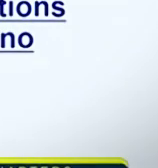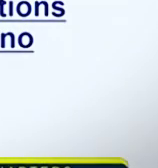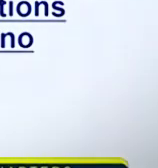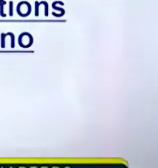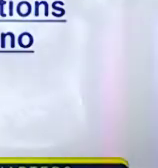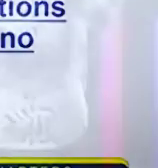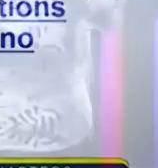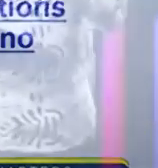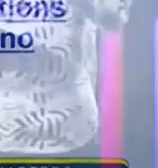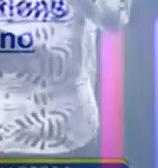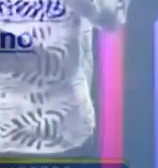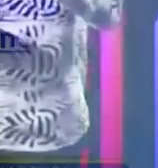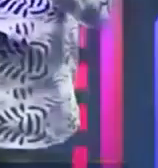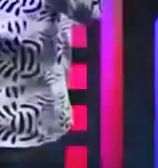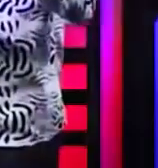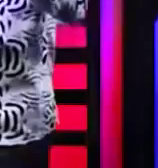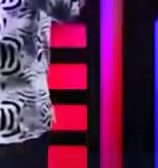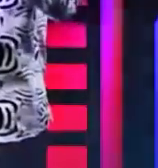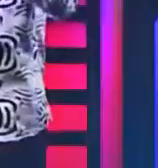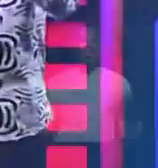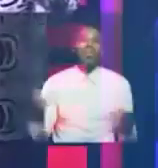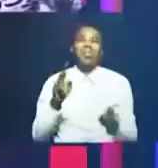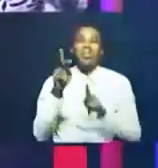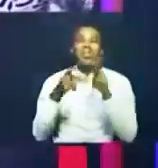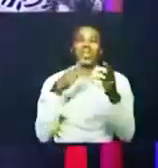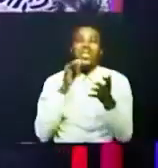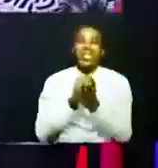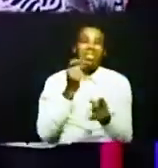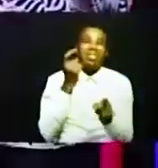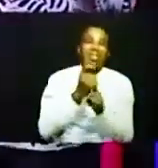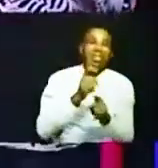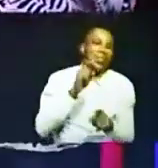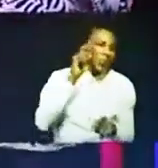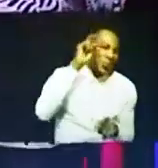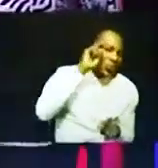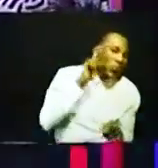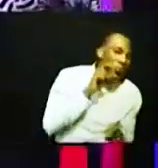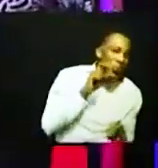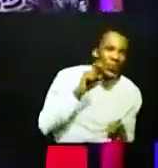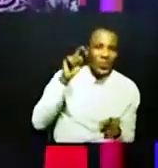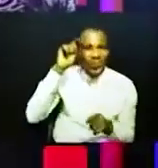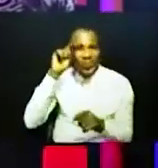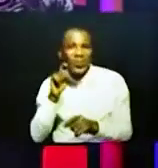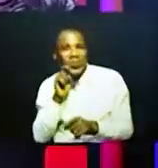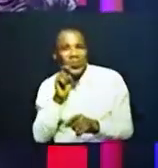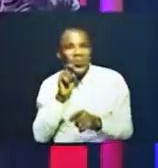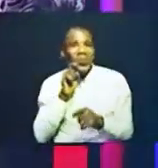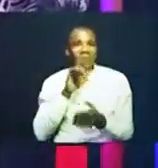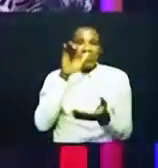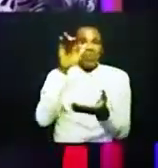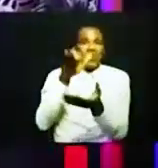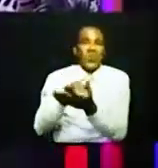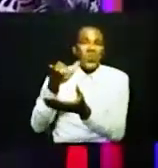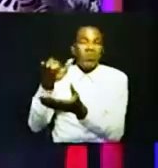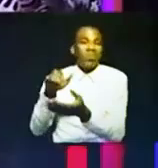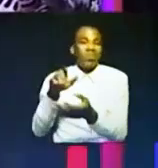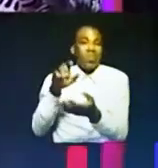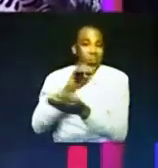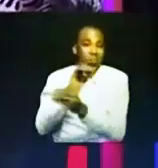bebre a enye nkrofo won akura. No, not at all. Enye won akura kura kura kura kura. Teenage fornication is shrugged